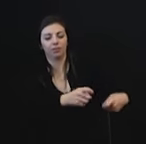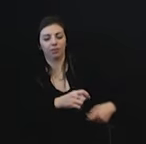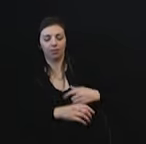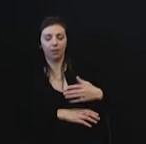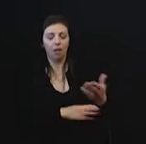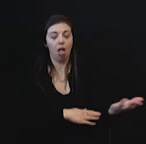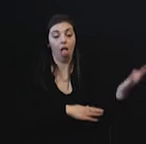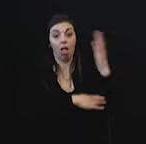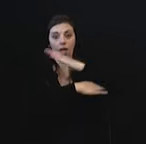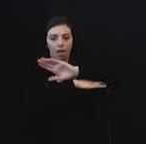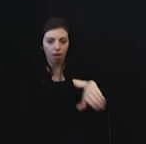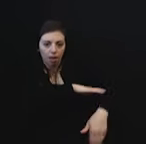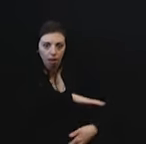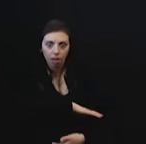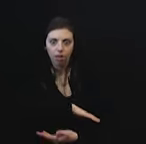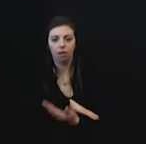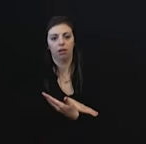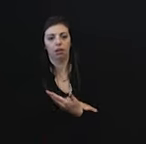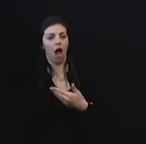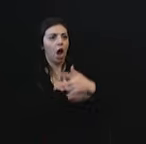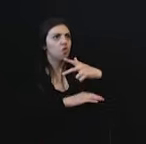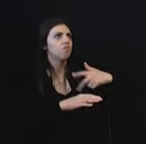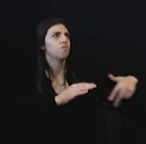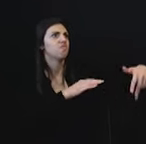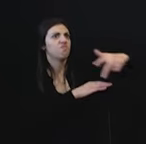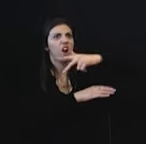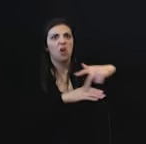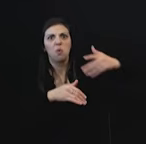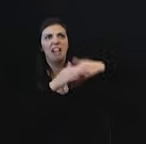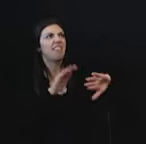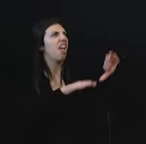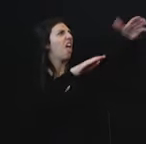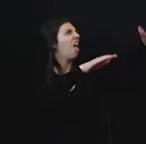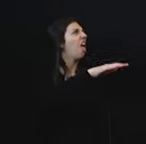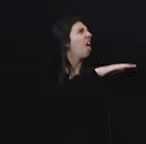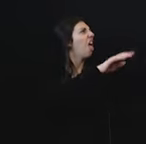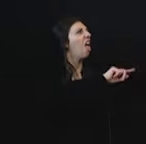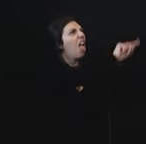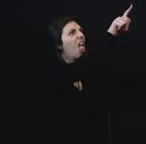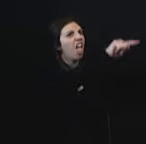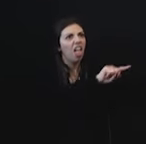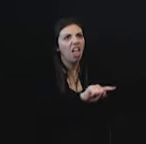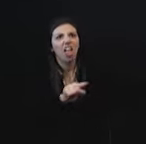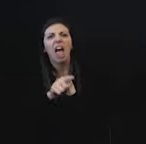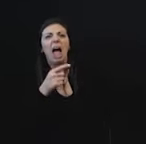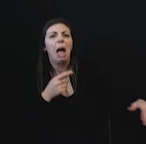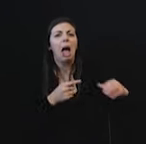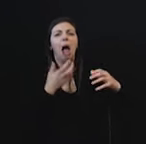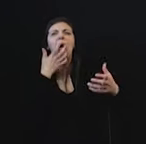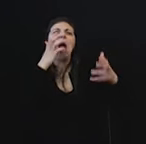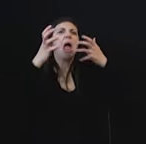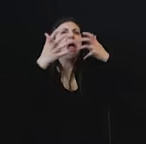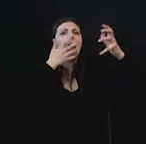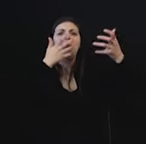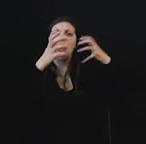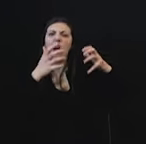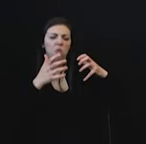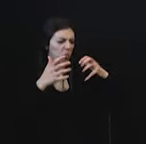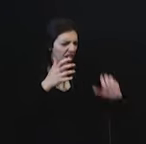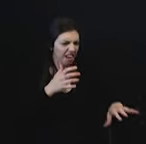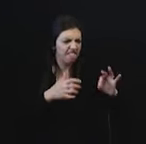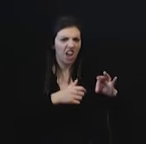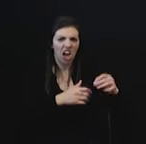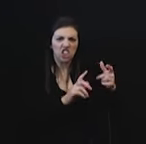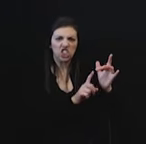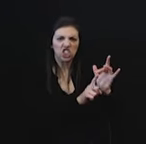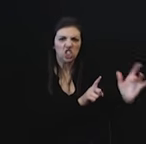the burial caves and in the hills, howling and cutting himself with sharp stones. When